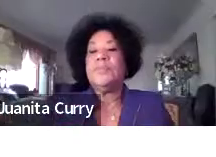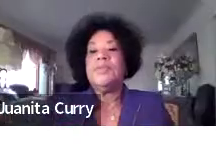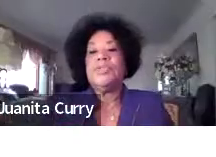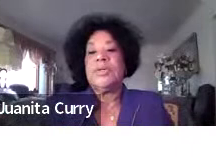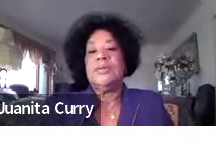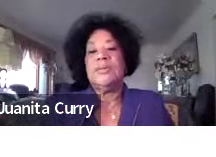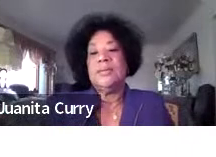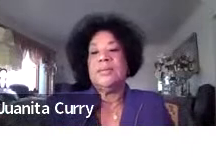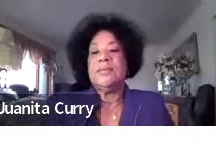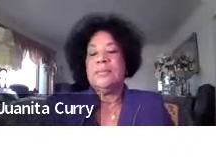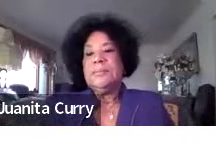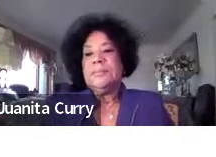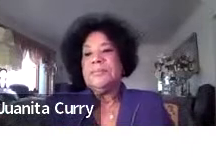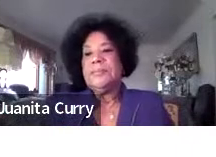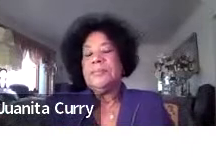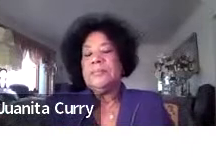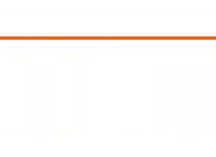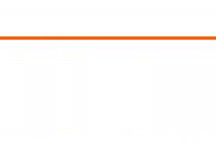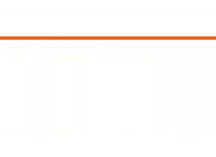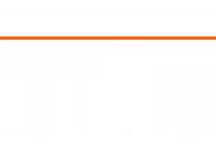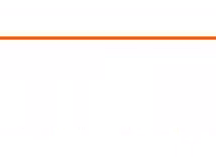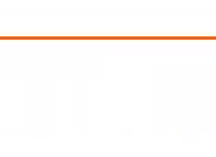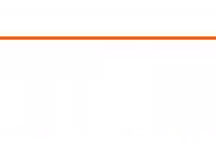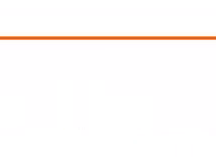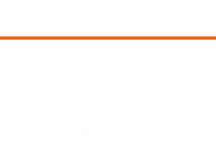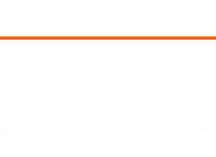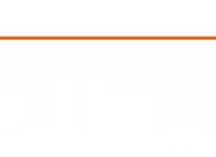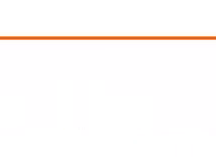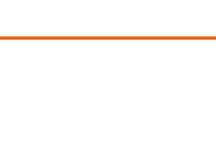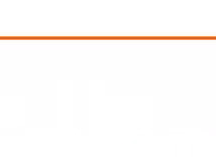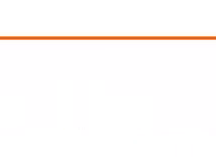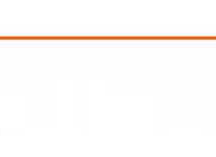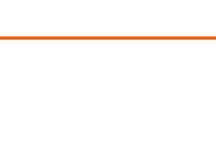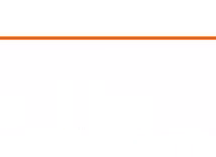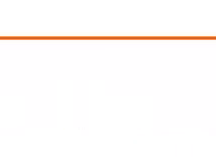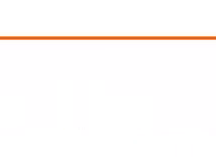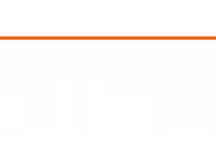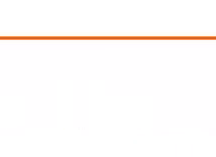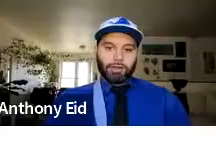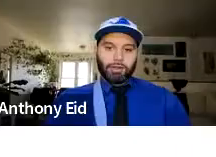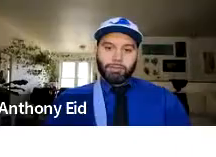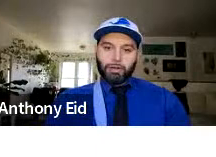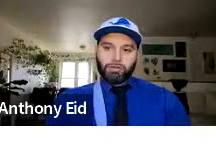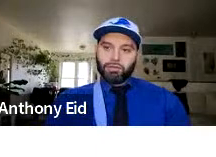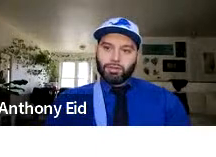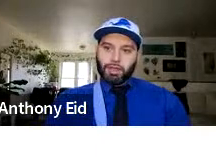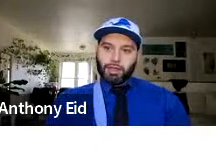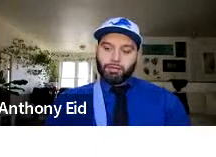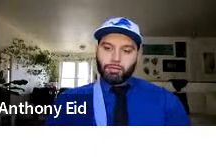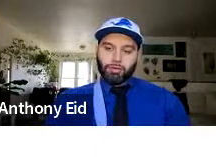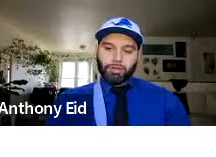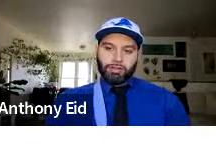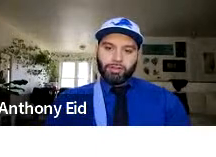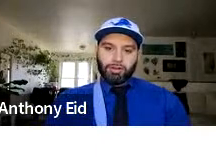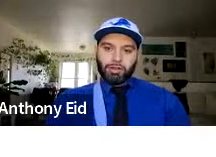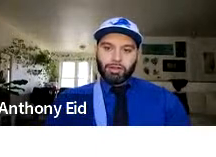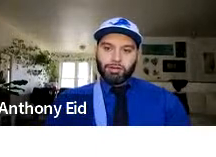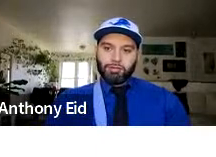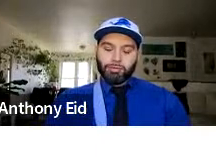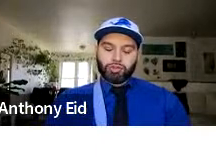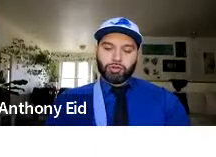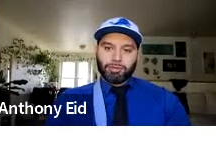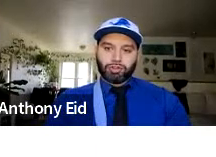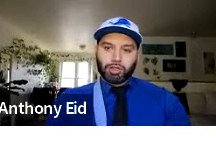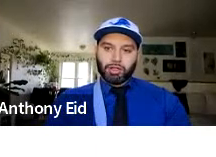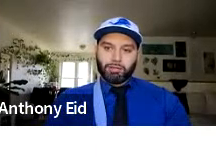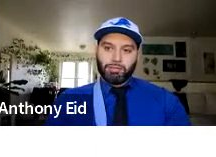from Detroit, Michigan. Anthony Eade. Good morning, present and remotely attending